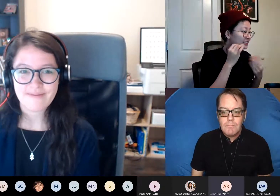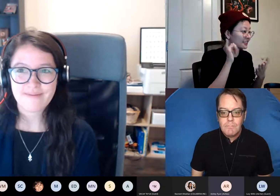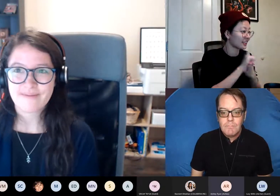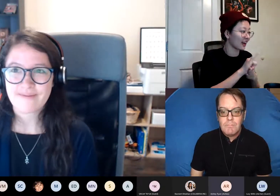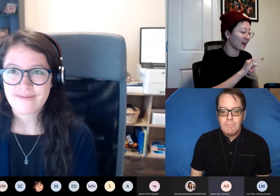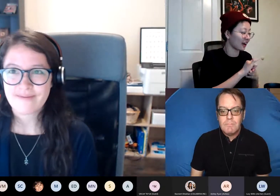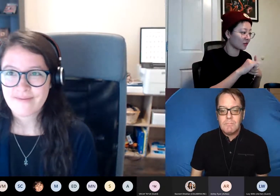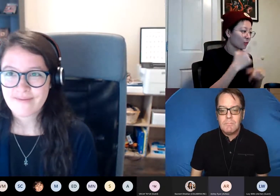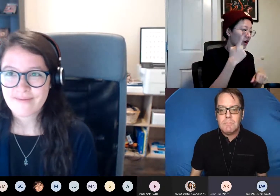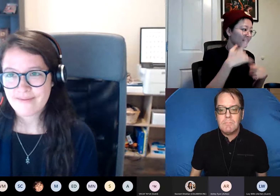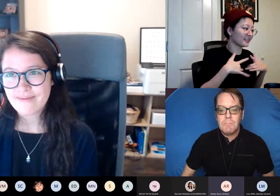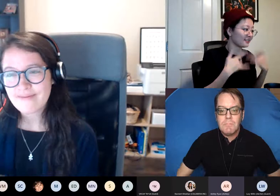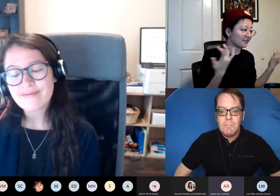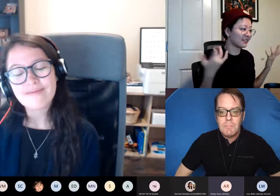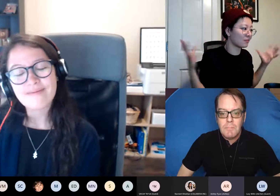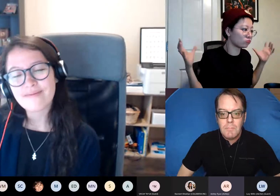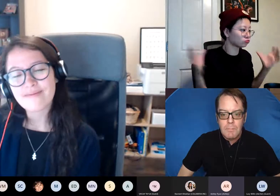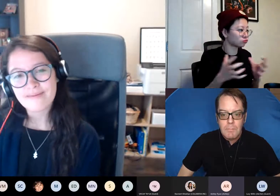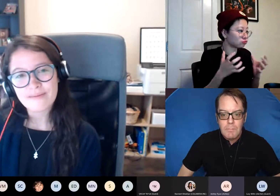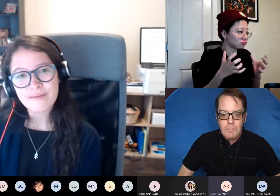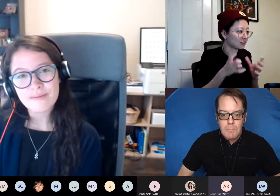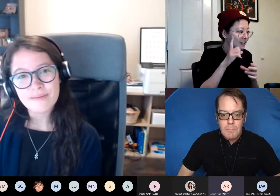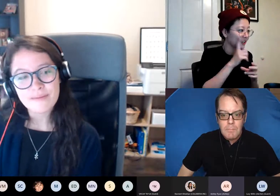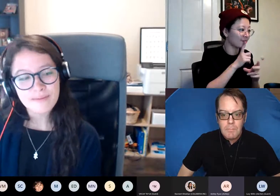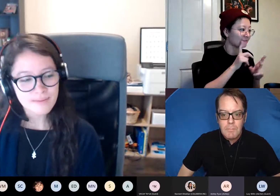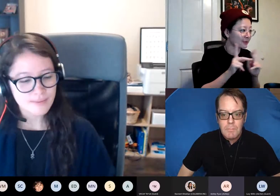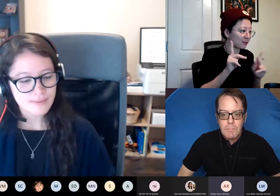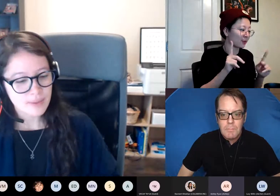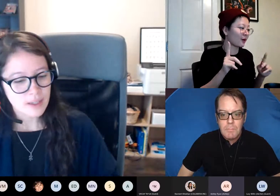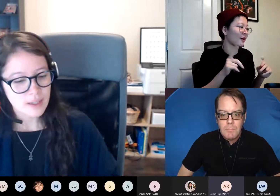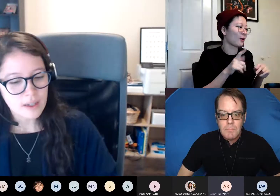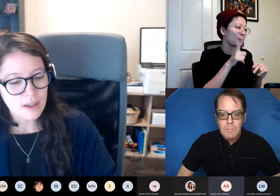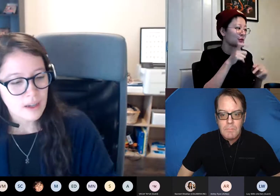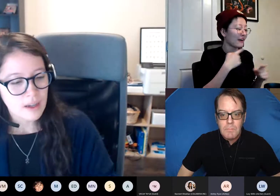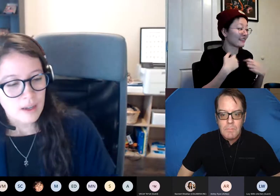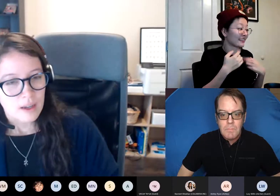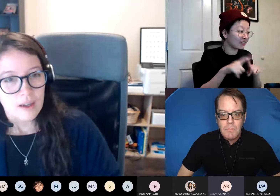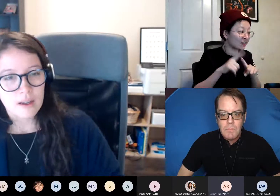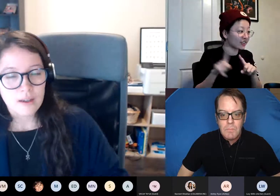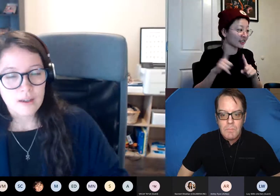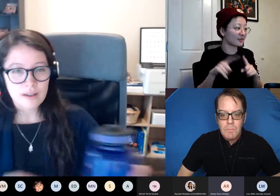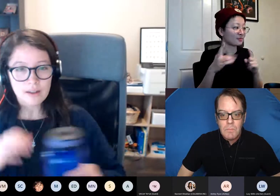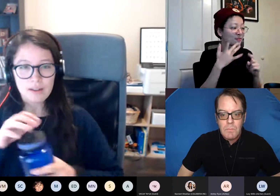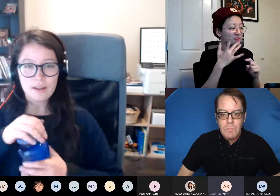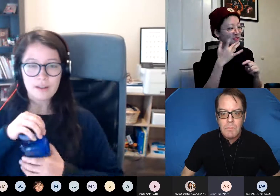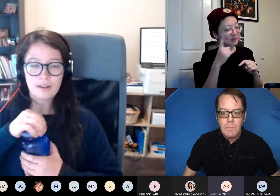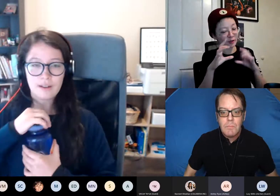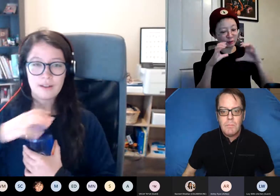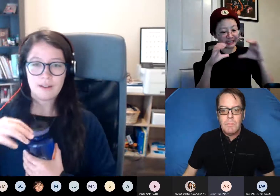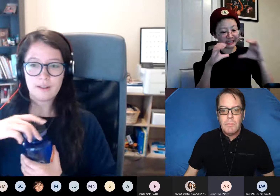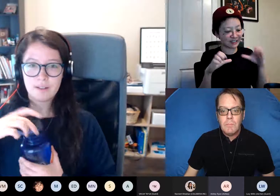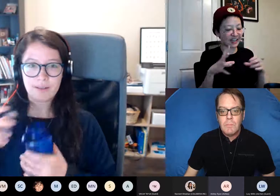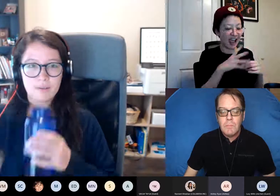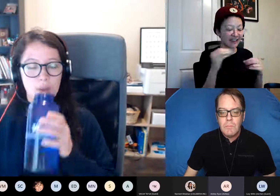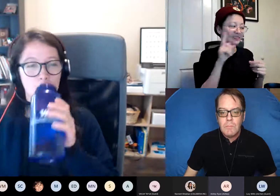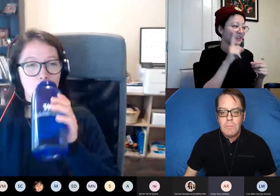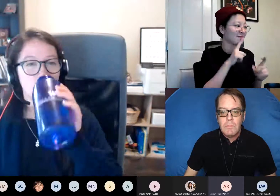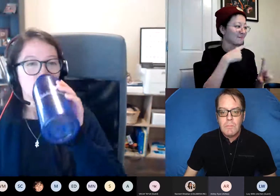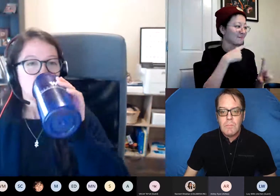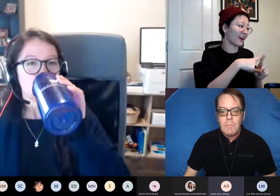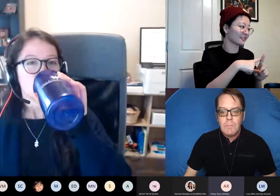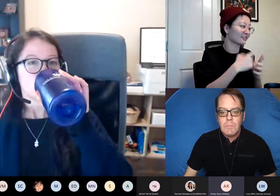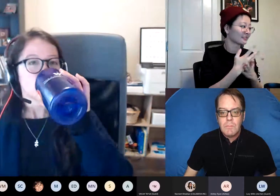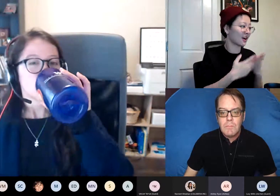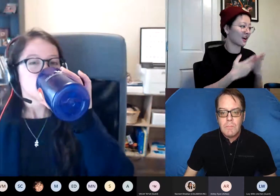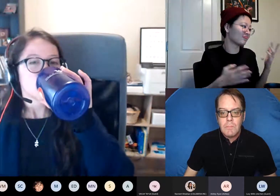Yes, that's actually a really great question. I have experienced that at one particular event where there were a lot of deaf people who had a